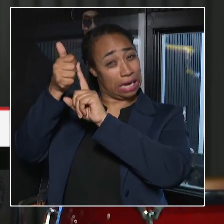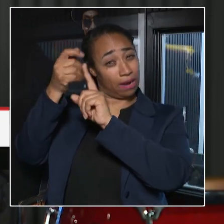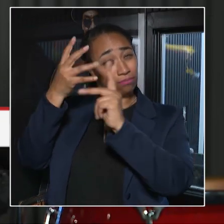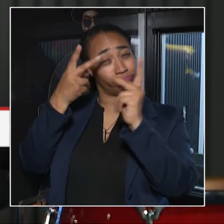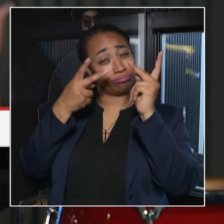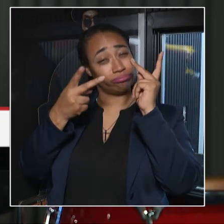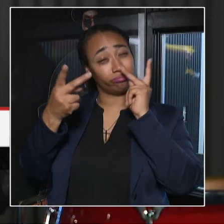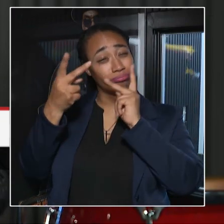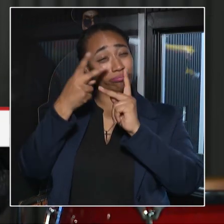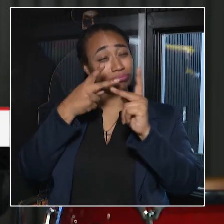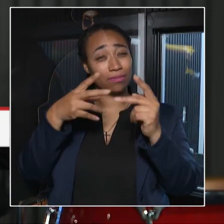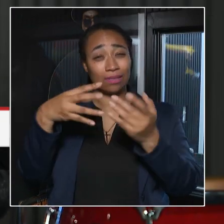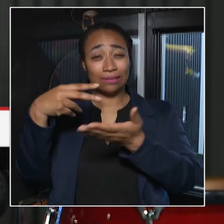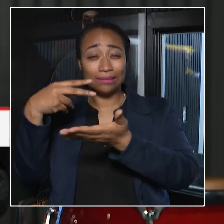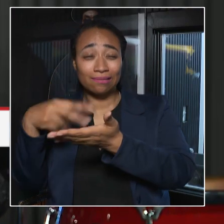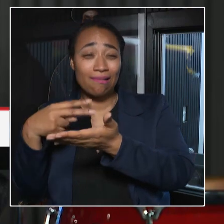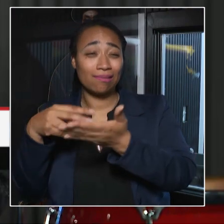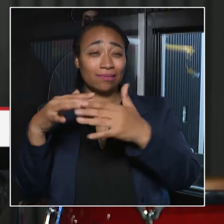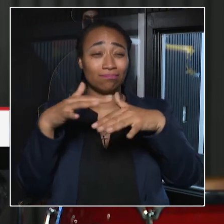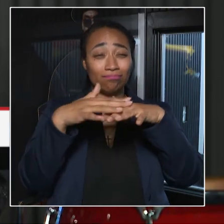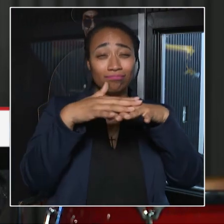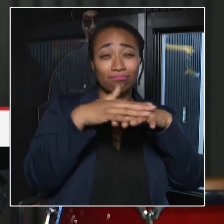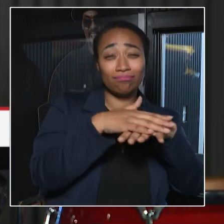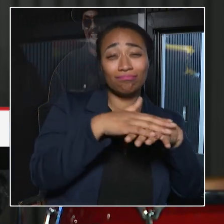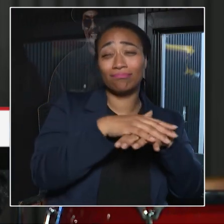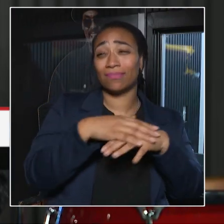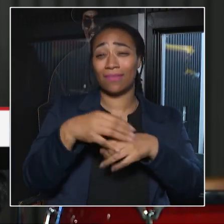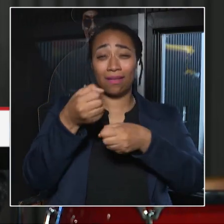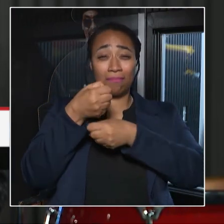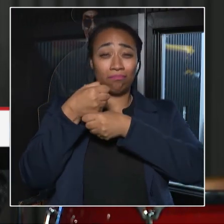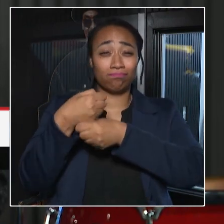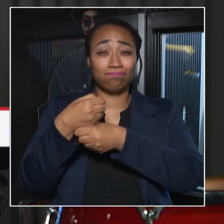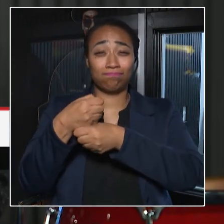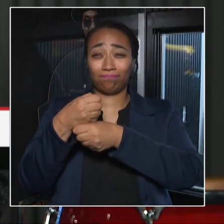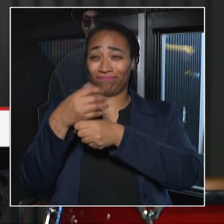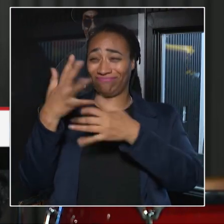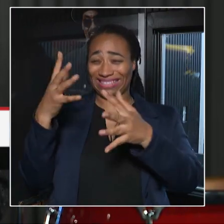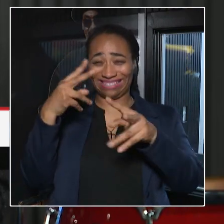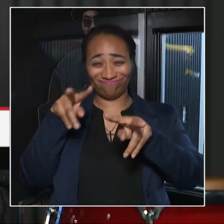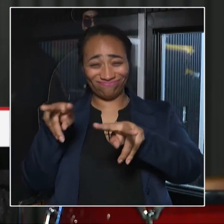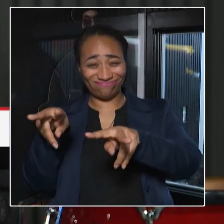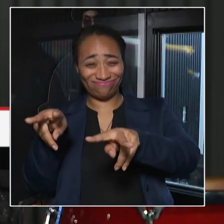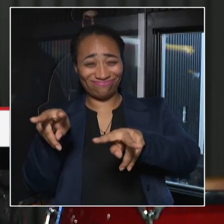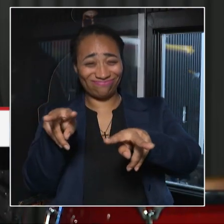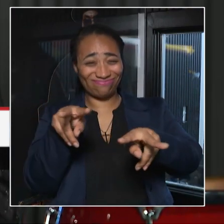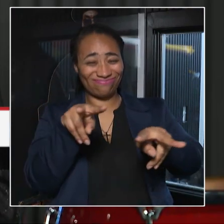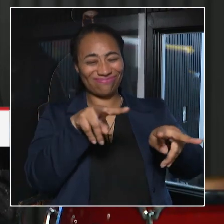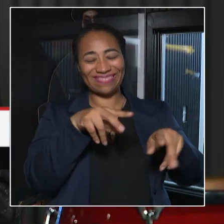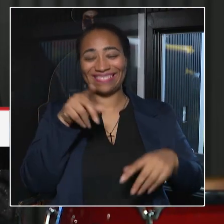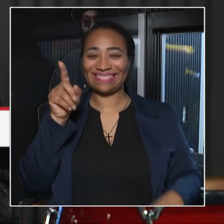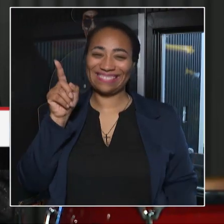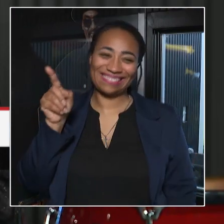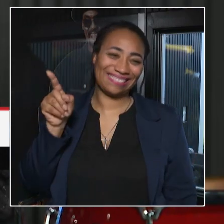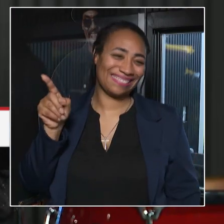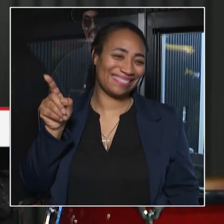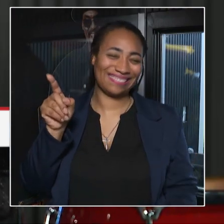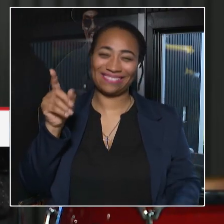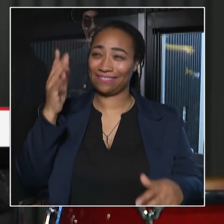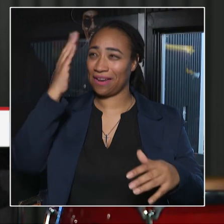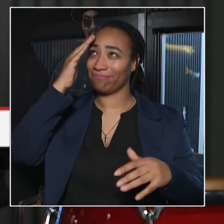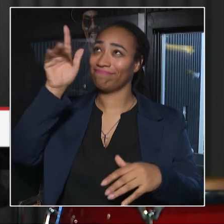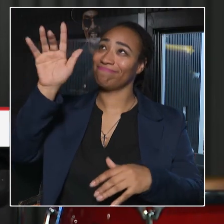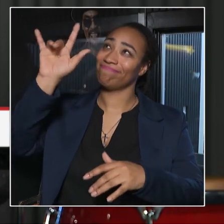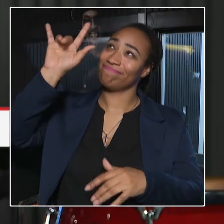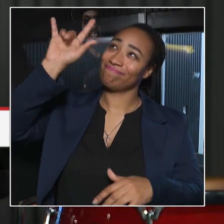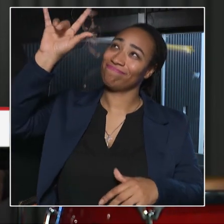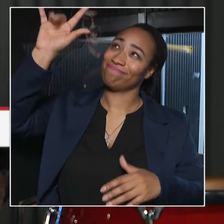that I keep in my heart. So with that, congratulations. We're proud